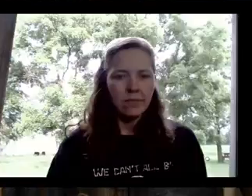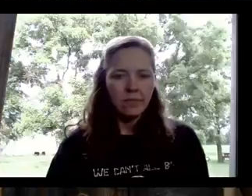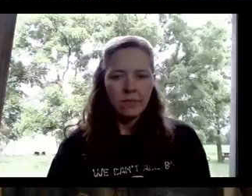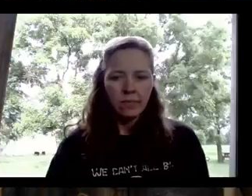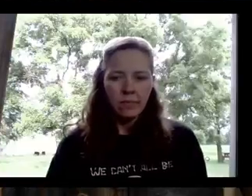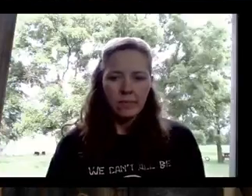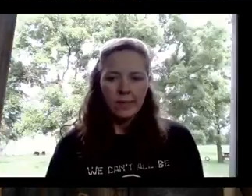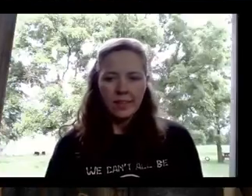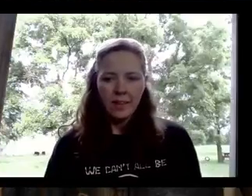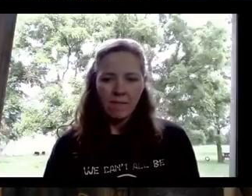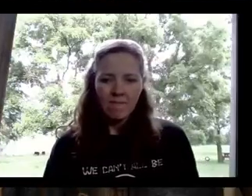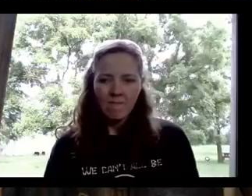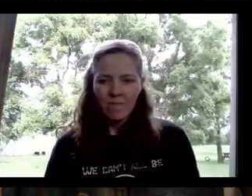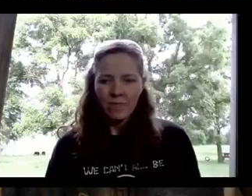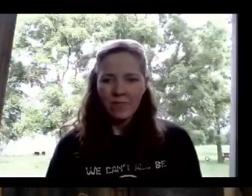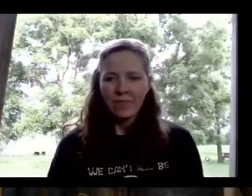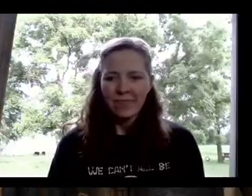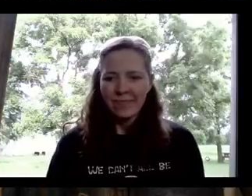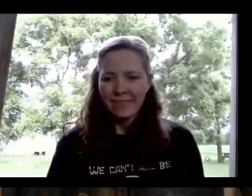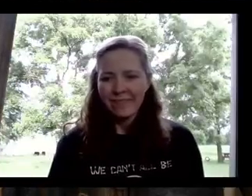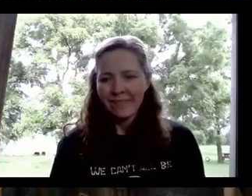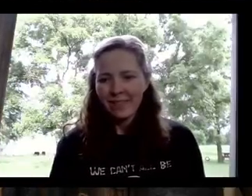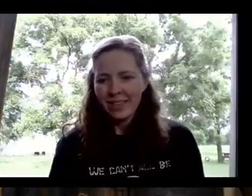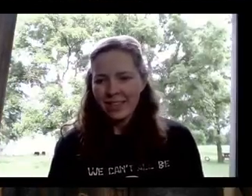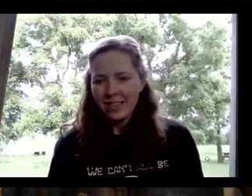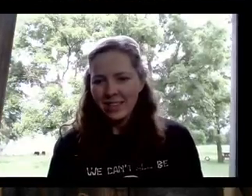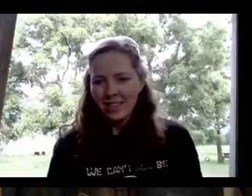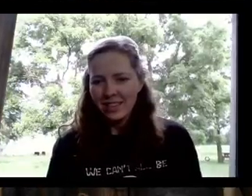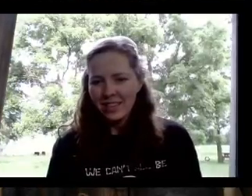Nope. You can go up a little hotter with it.